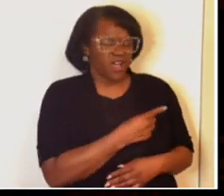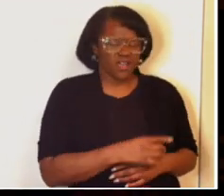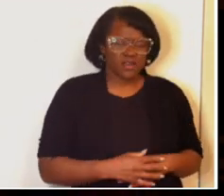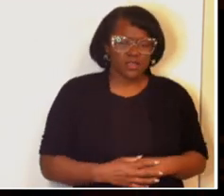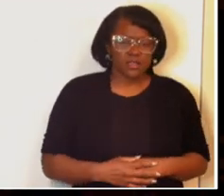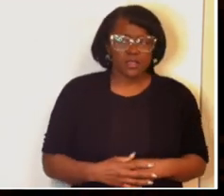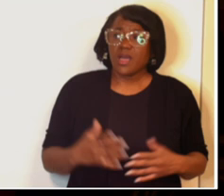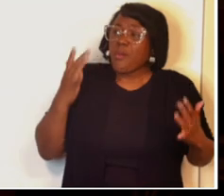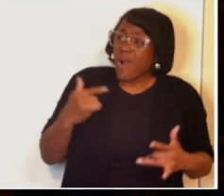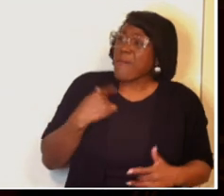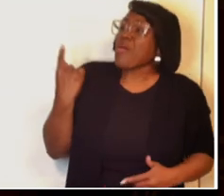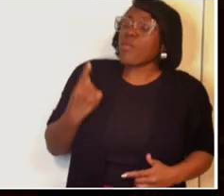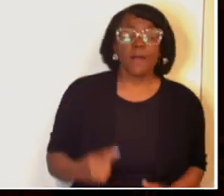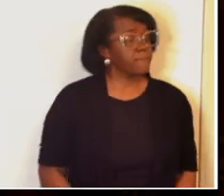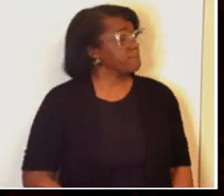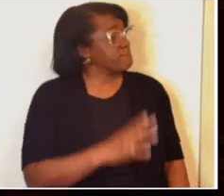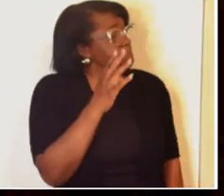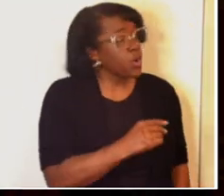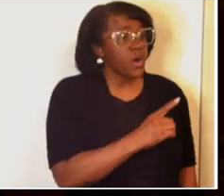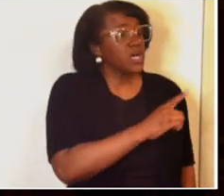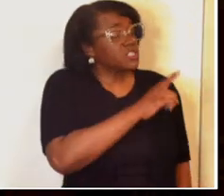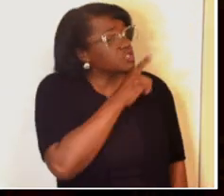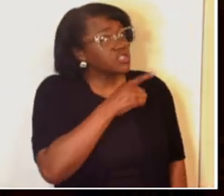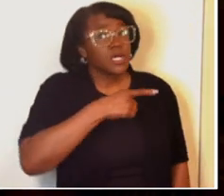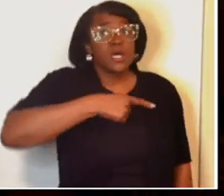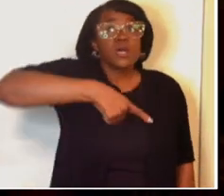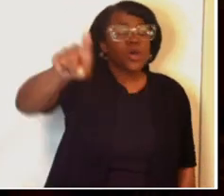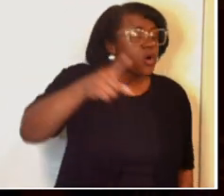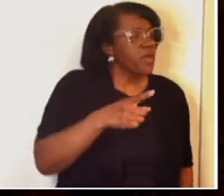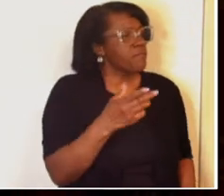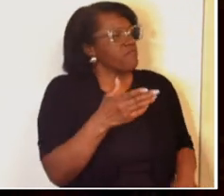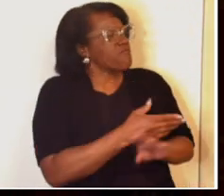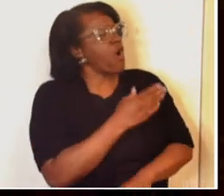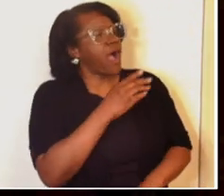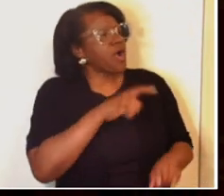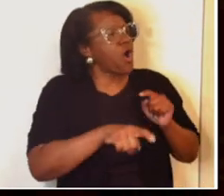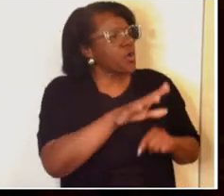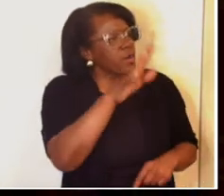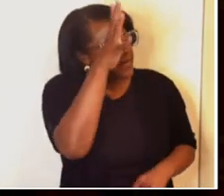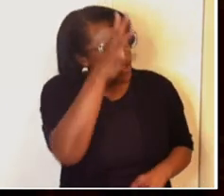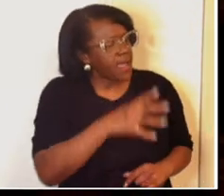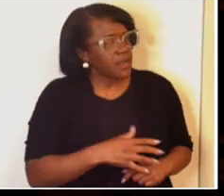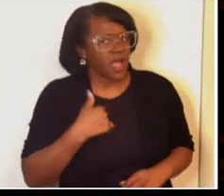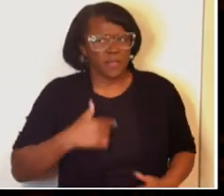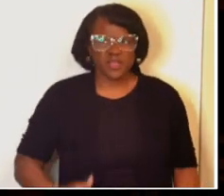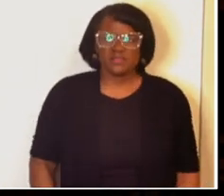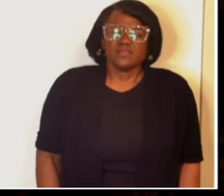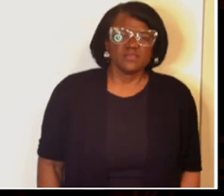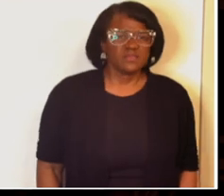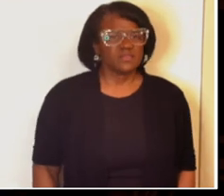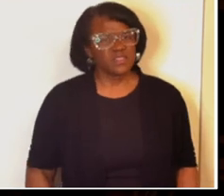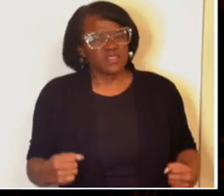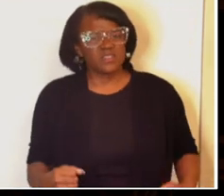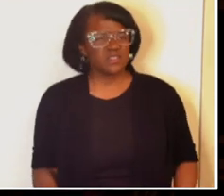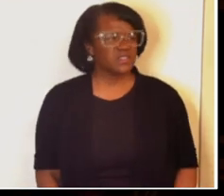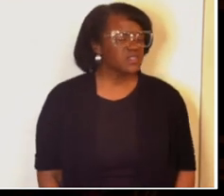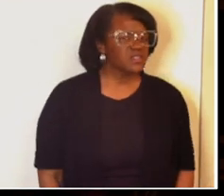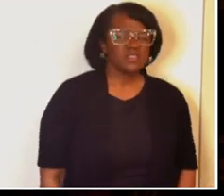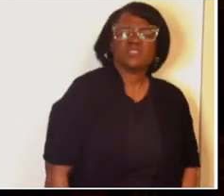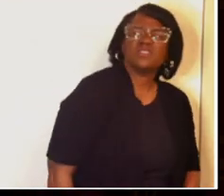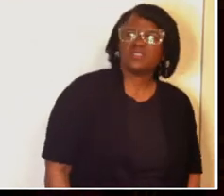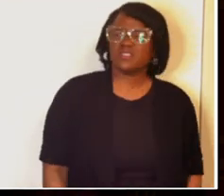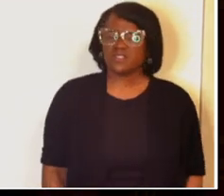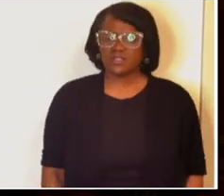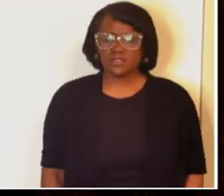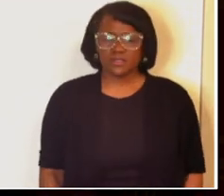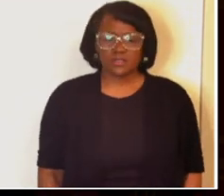Stop talking back to me before I call your dad out here. I breathe in fiercely through my nose and pull my arm from your grip. You mumble under your breath